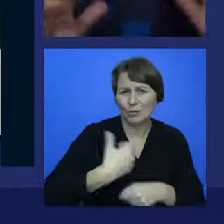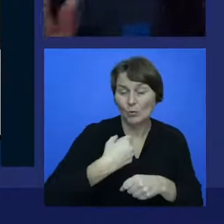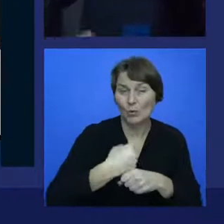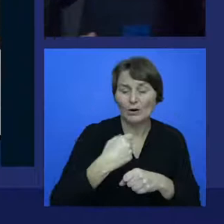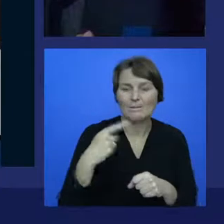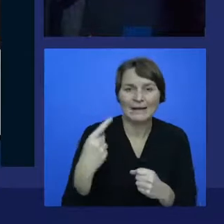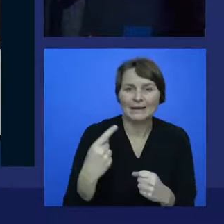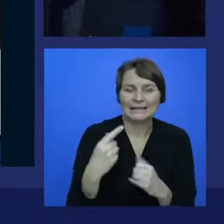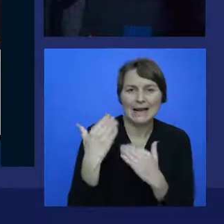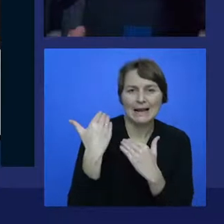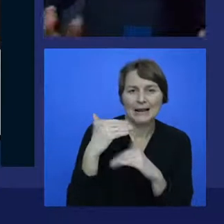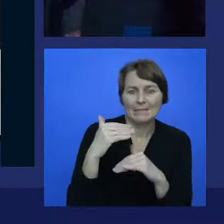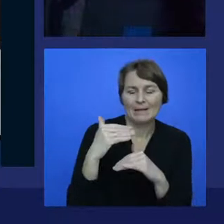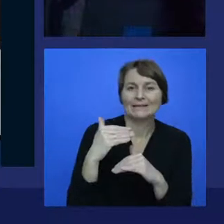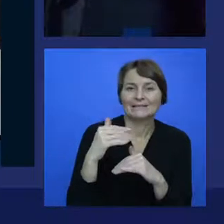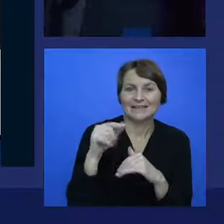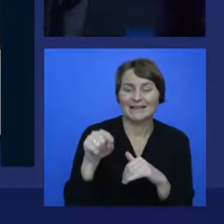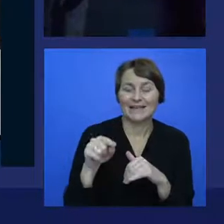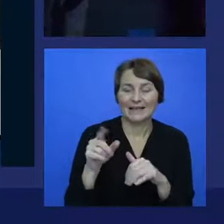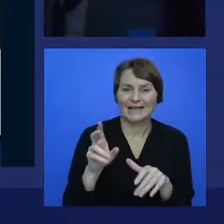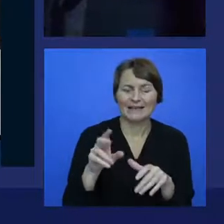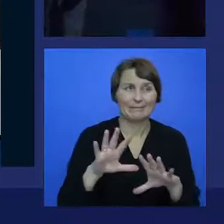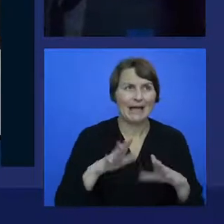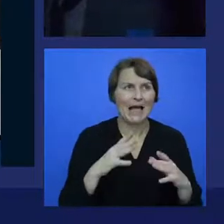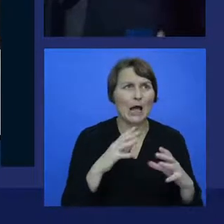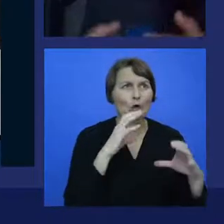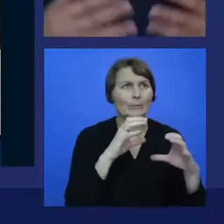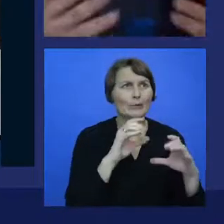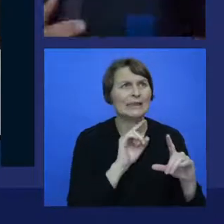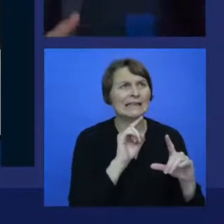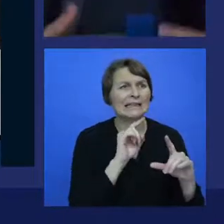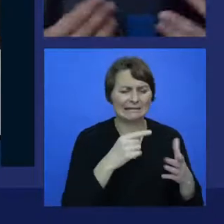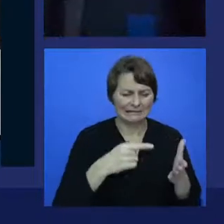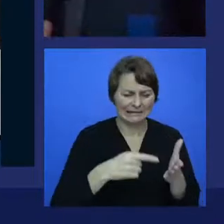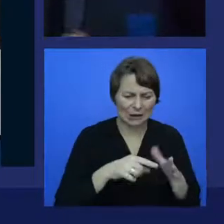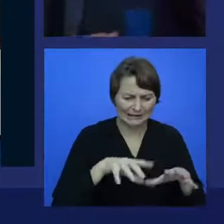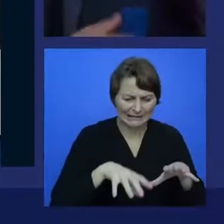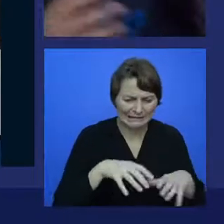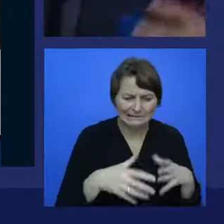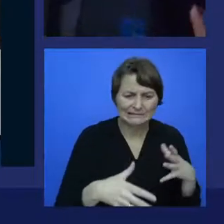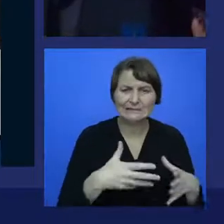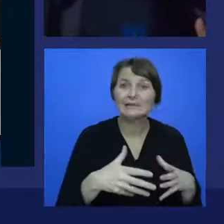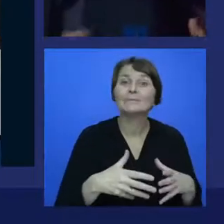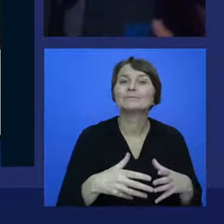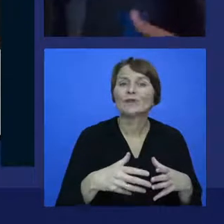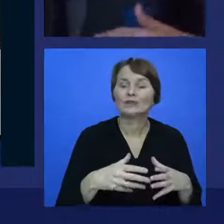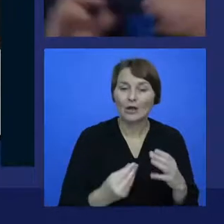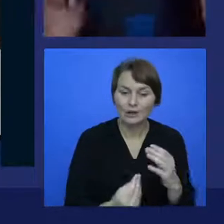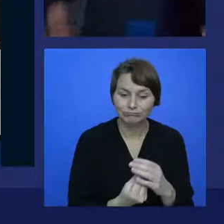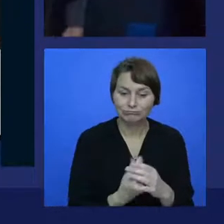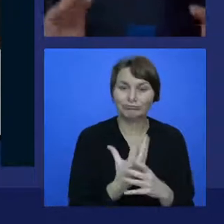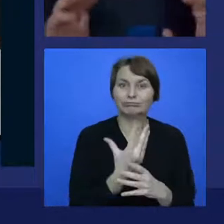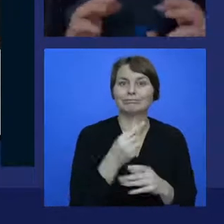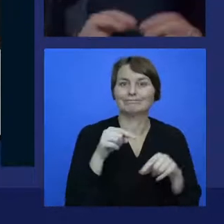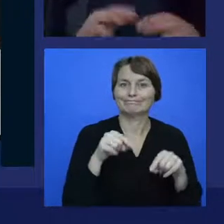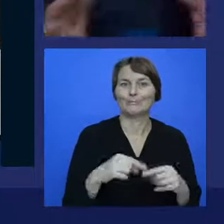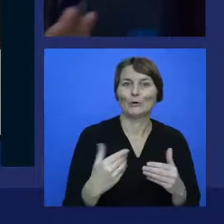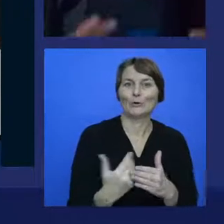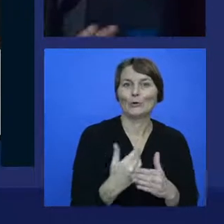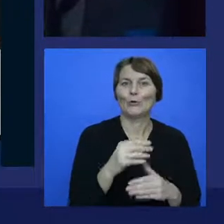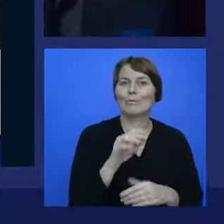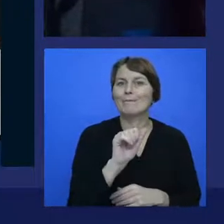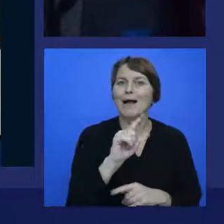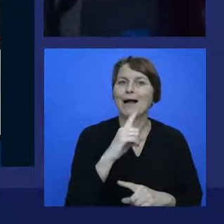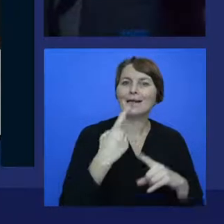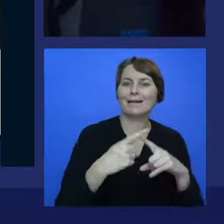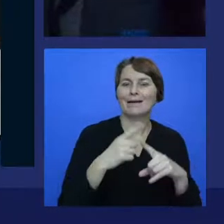by the vehicle upon which he can communicate to the technology. And so Alexa being born a few years ago really